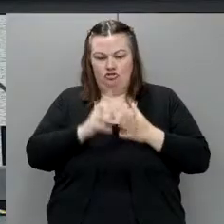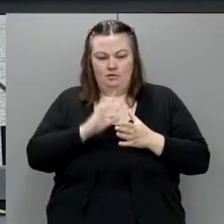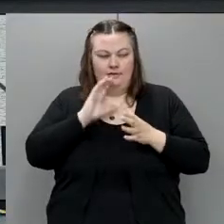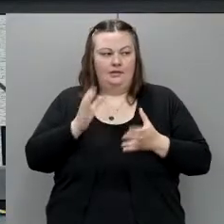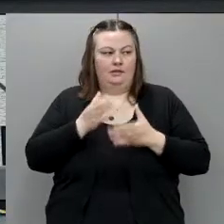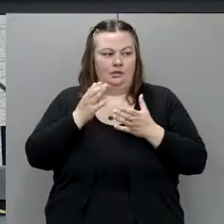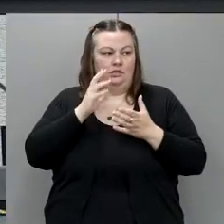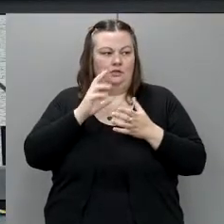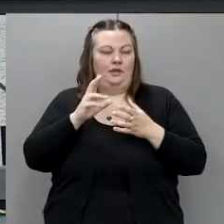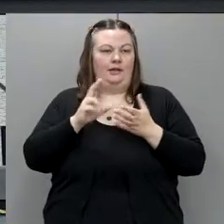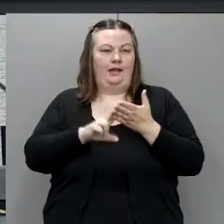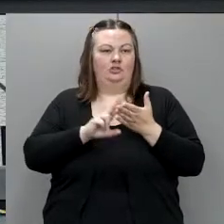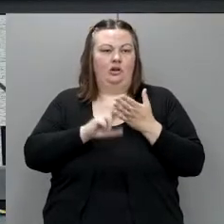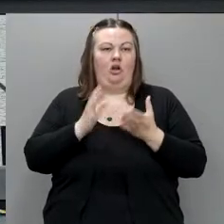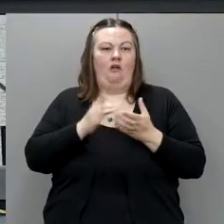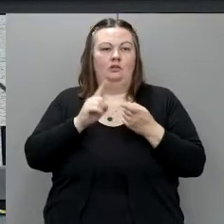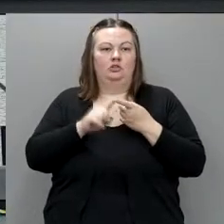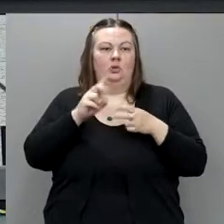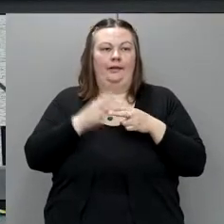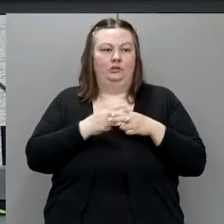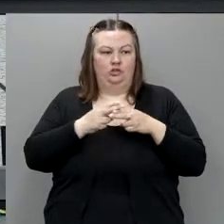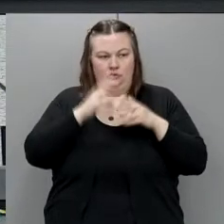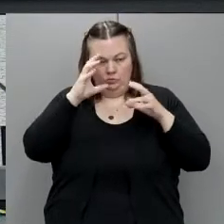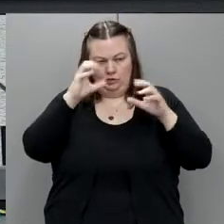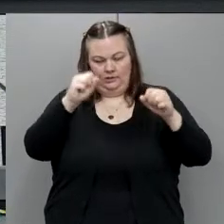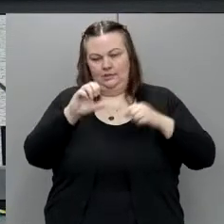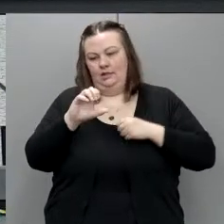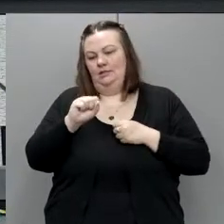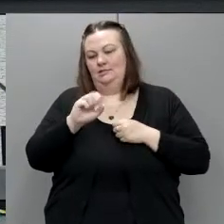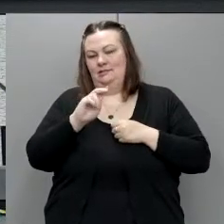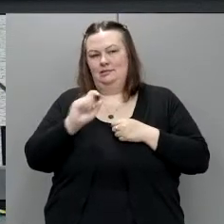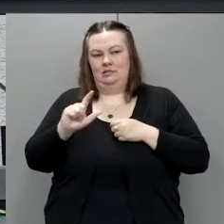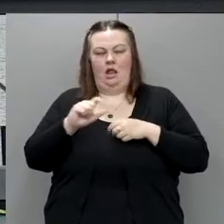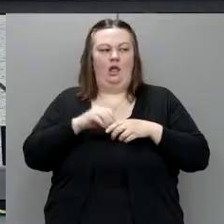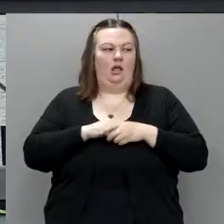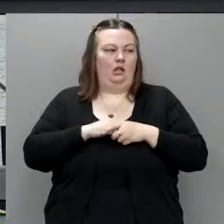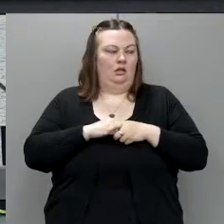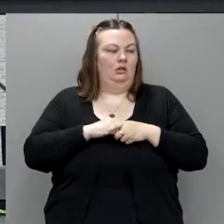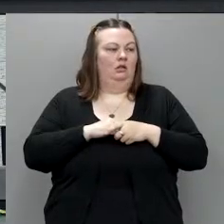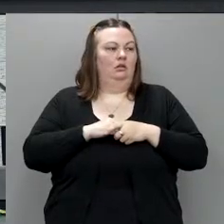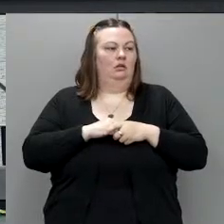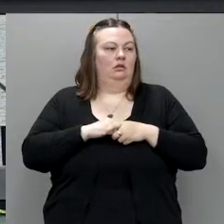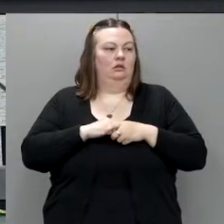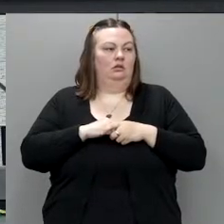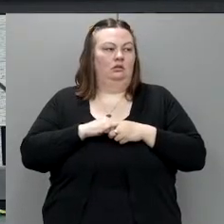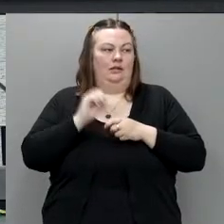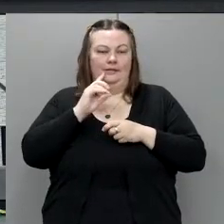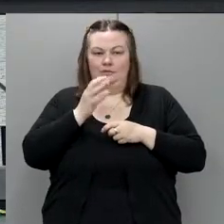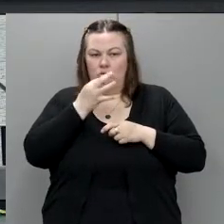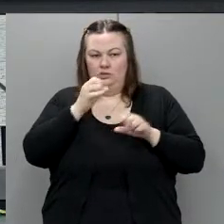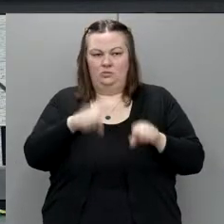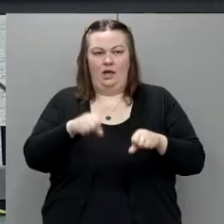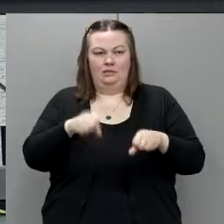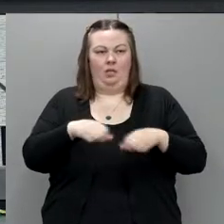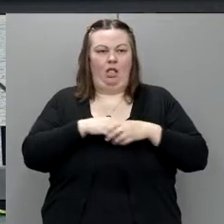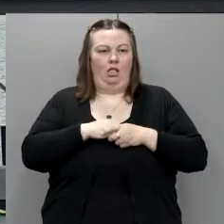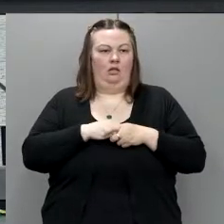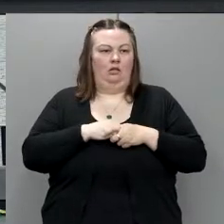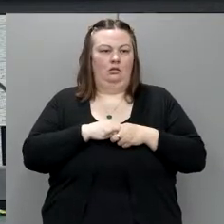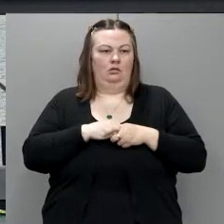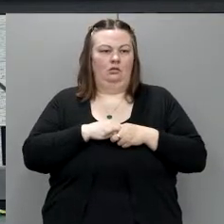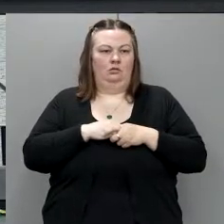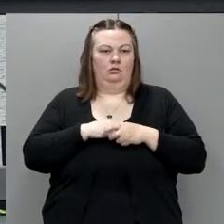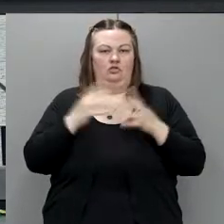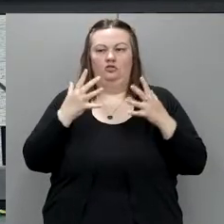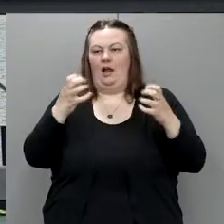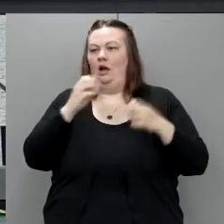the contract offer to interim President Shonda Richardson Snell as soon as possible.